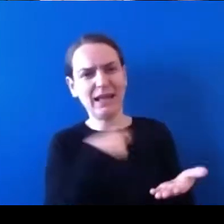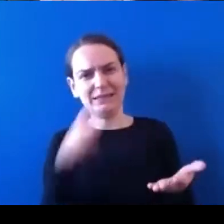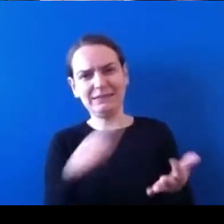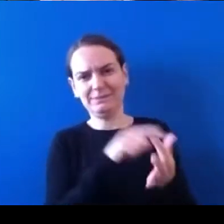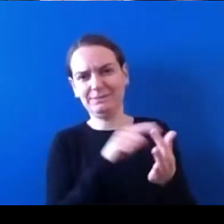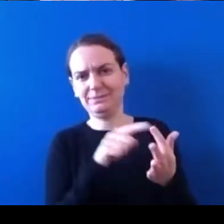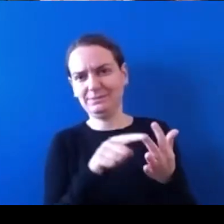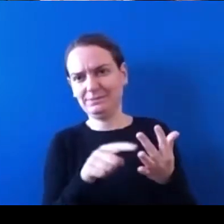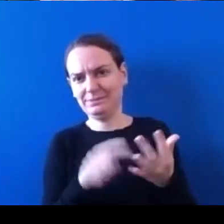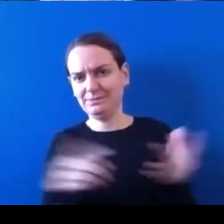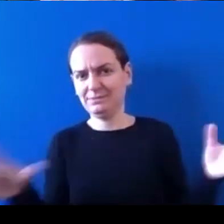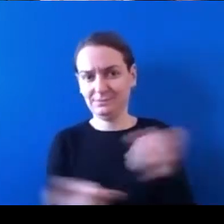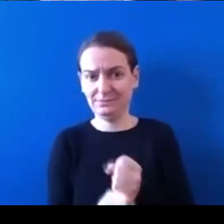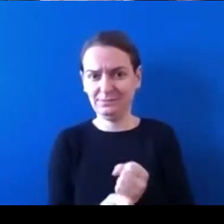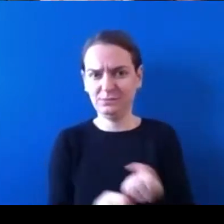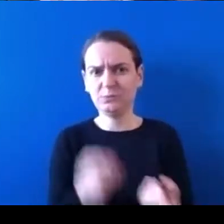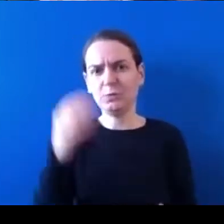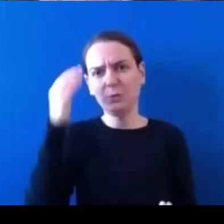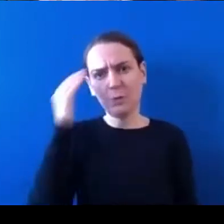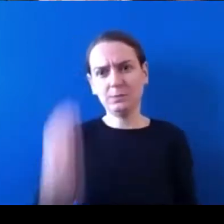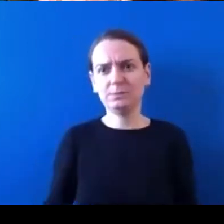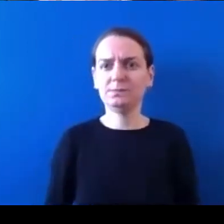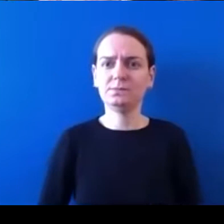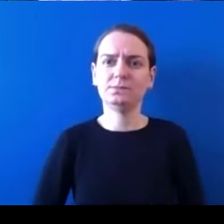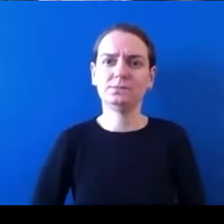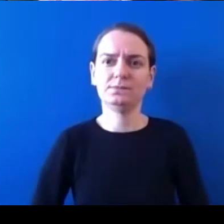And again, you need to schedule your O&M.